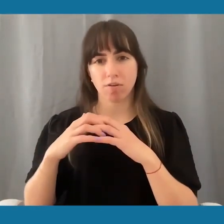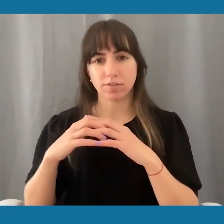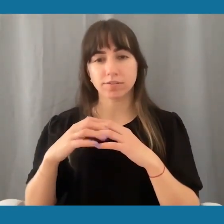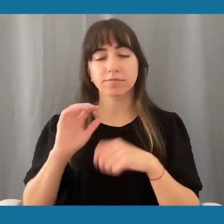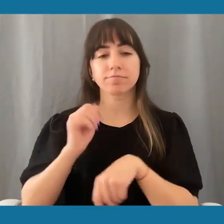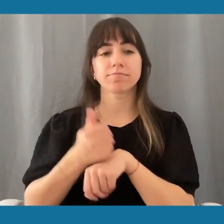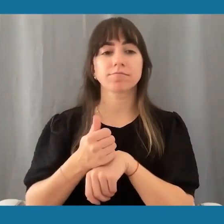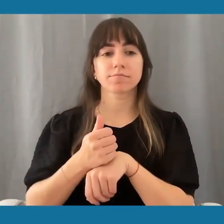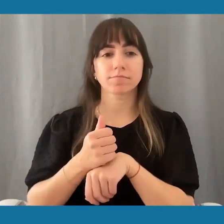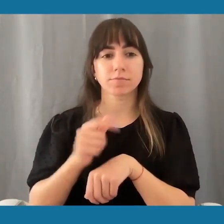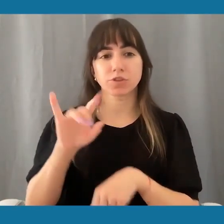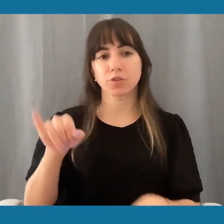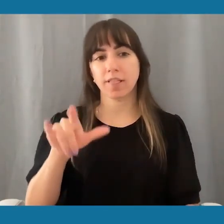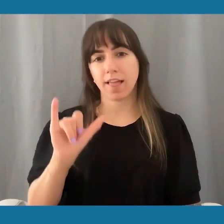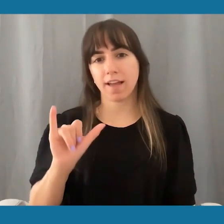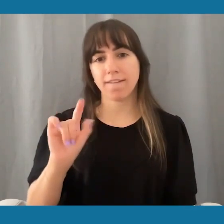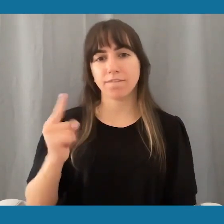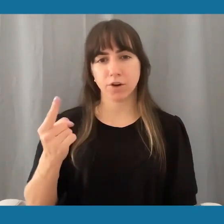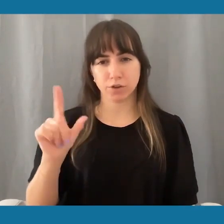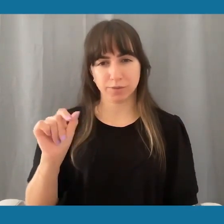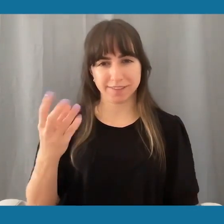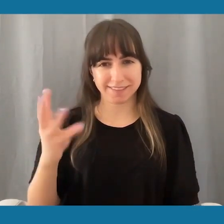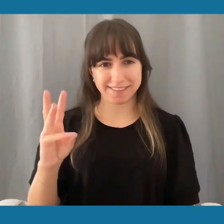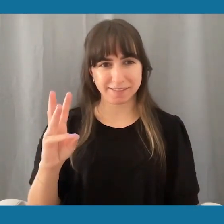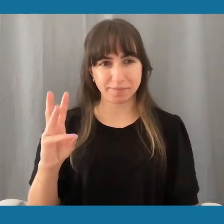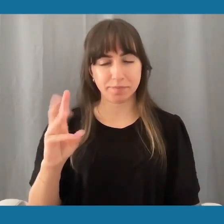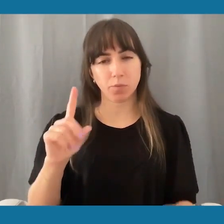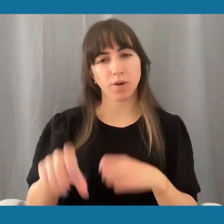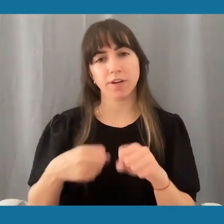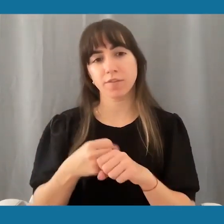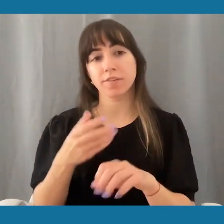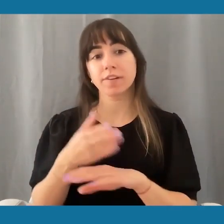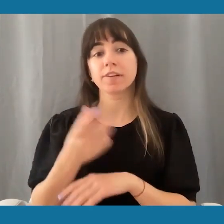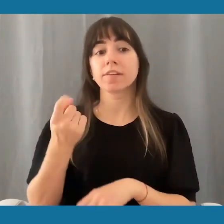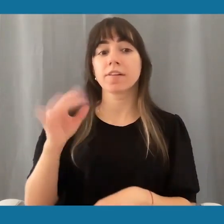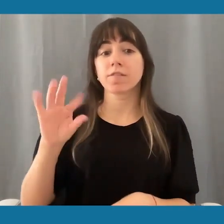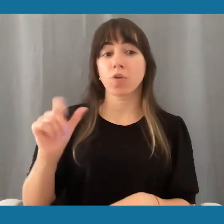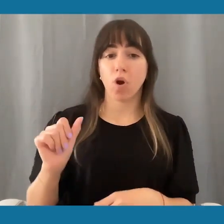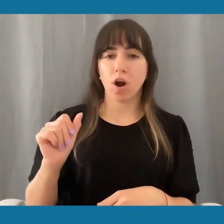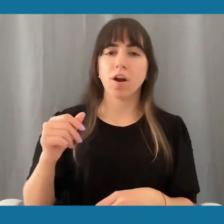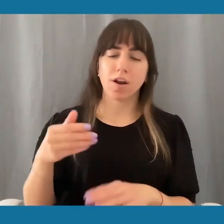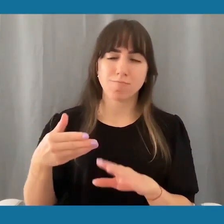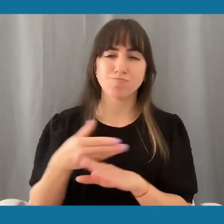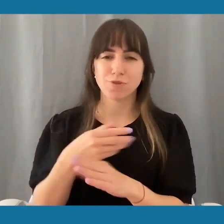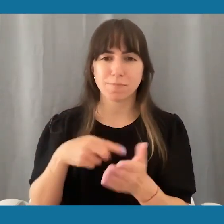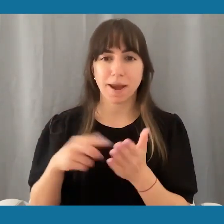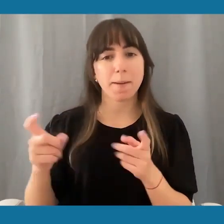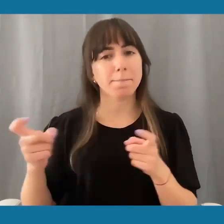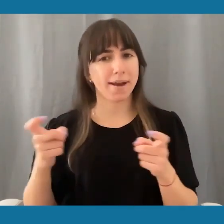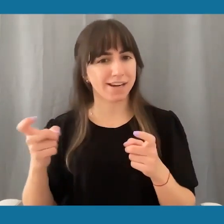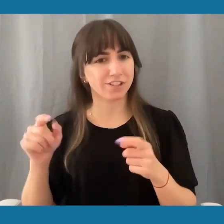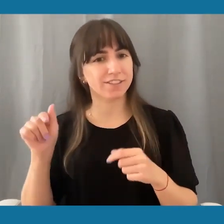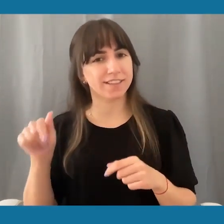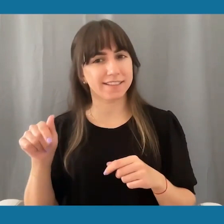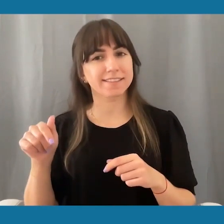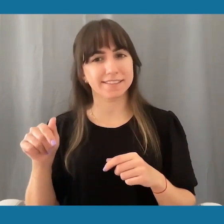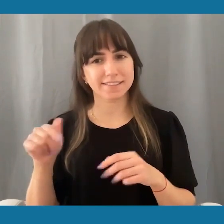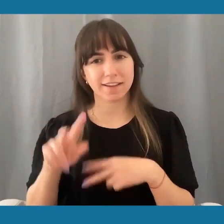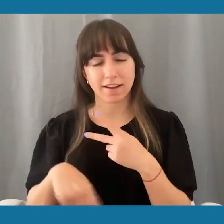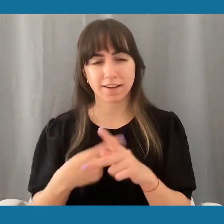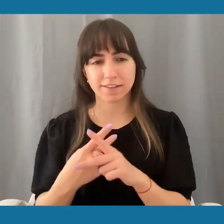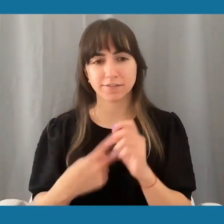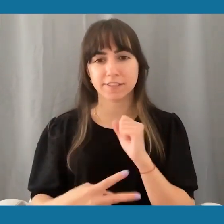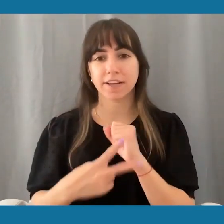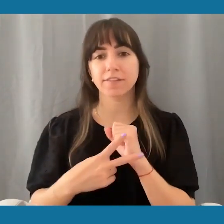see Florida Prepaid actually manages this program for the state of Florida. They historically have had a huge success in helping over 1